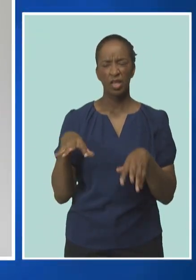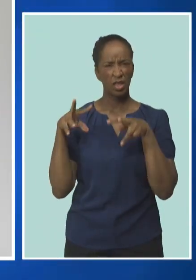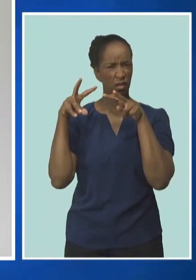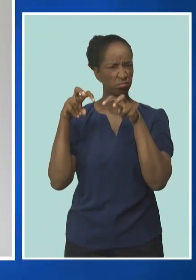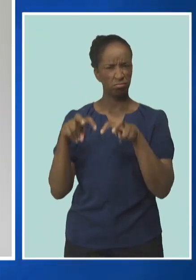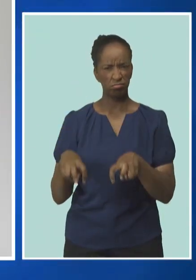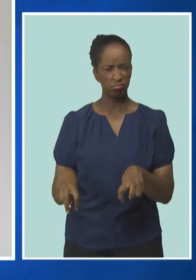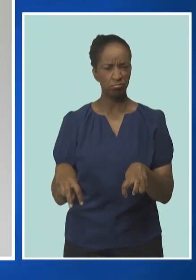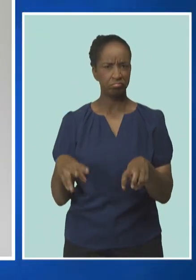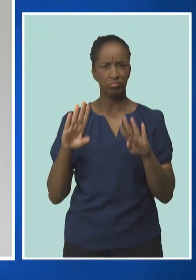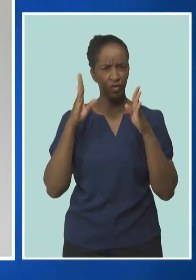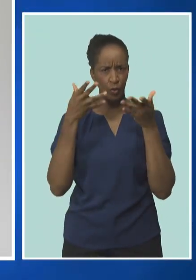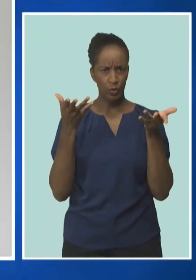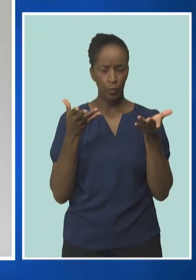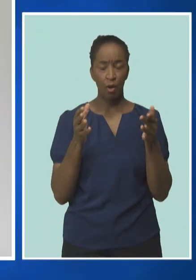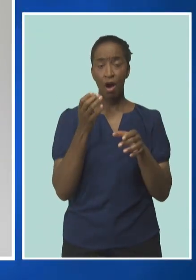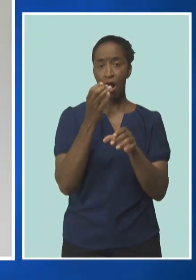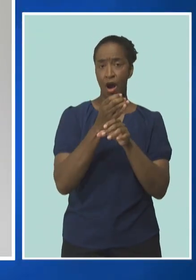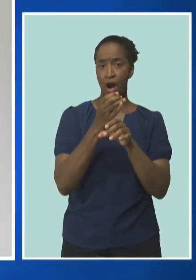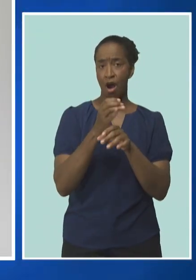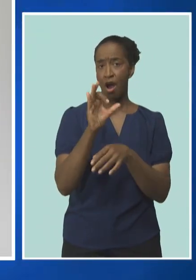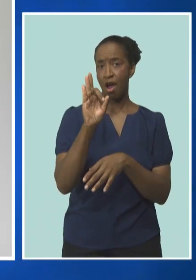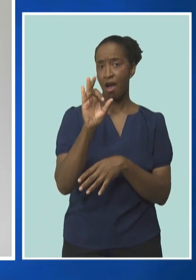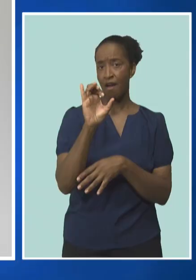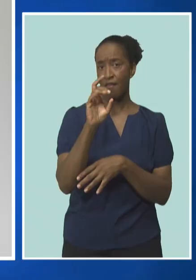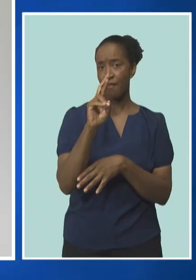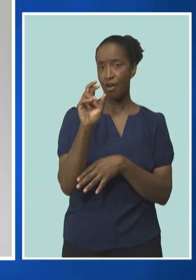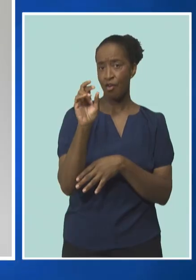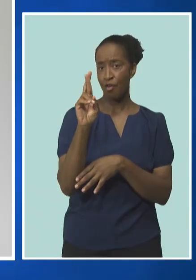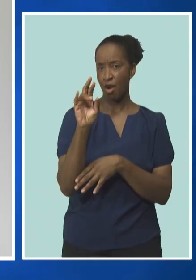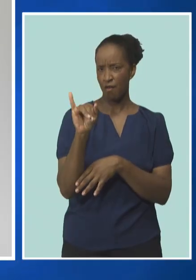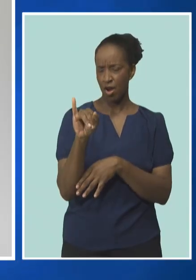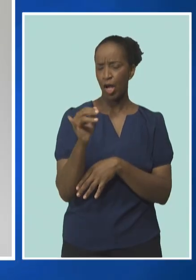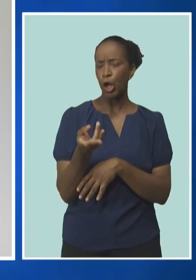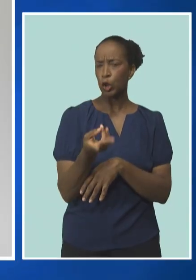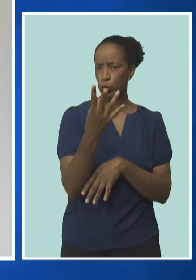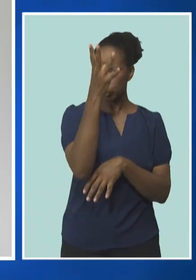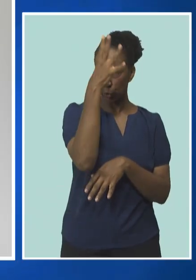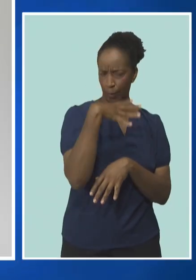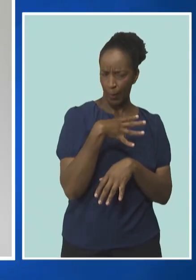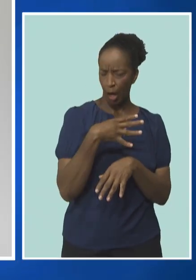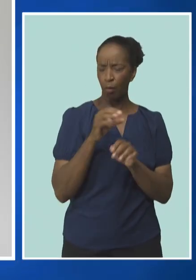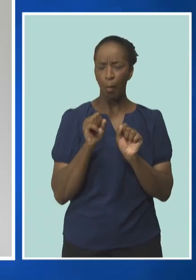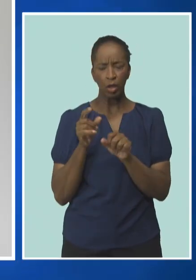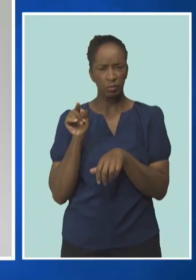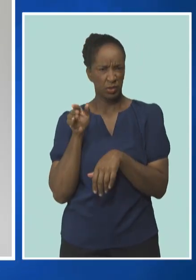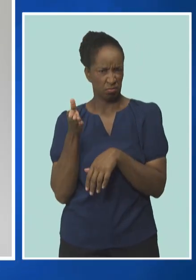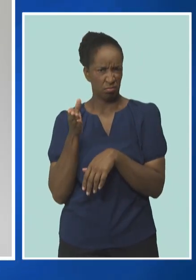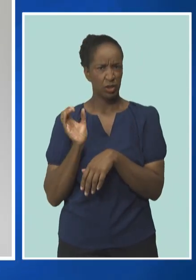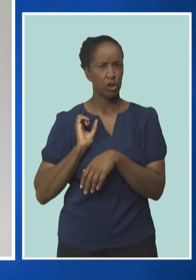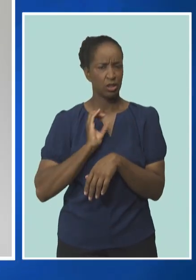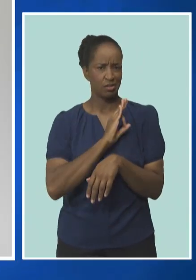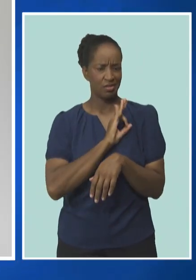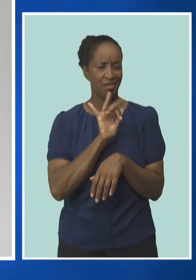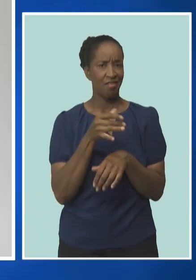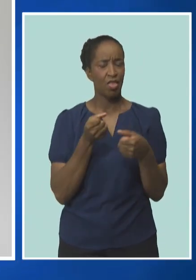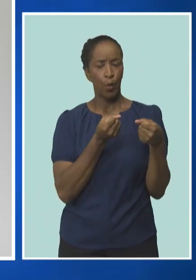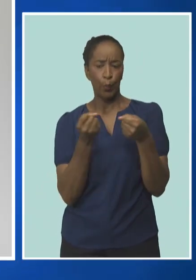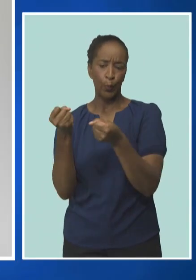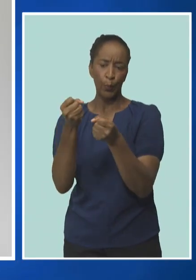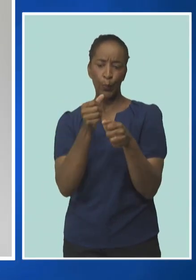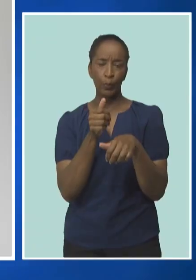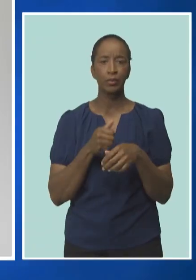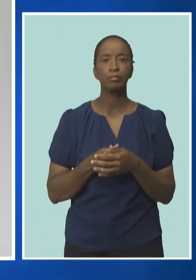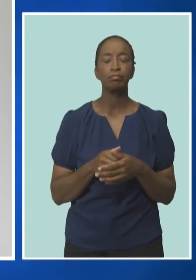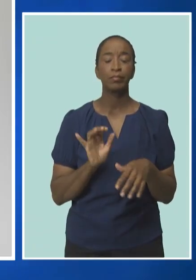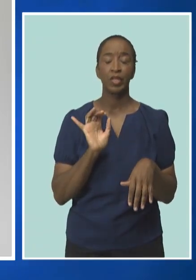is about a Ferrari and a video showing two men, seemingly employees of the port, driving the vehicle through the facility. The vehicle had just